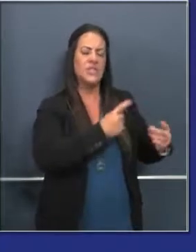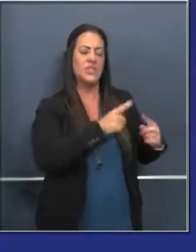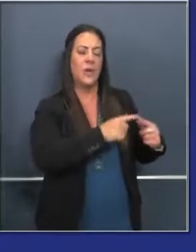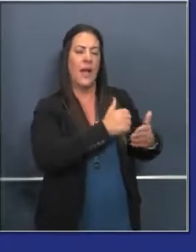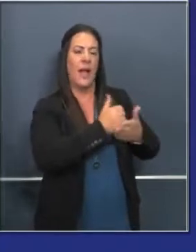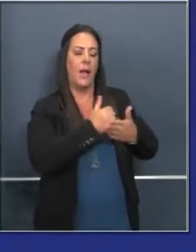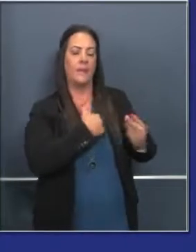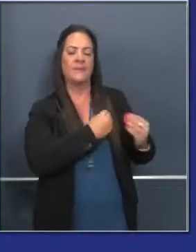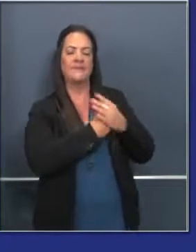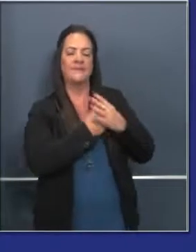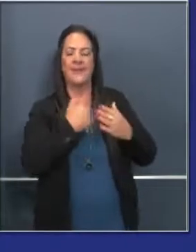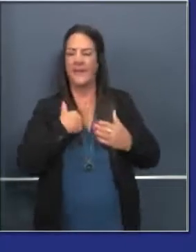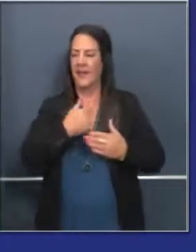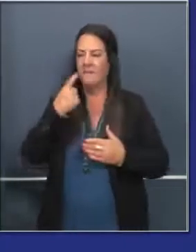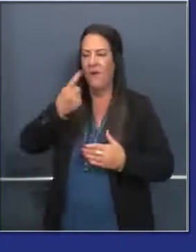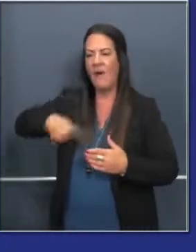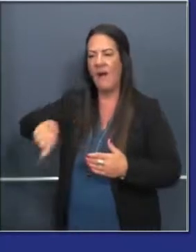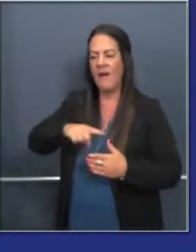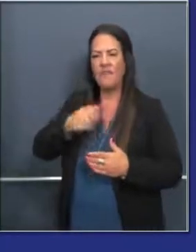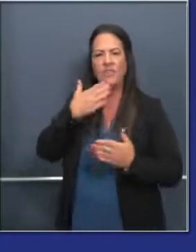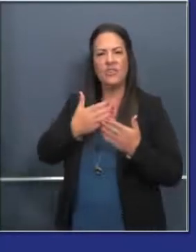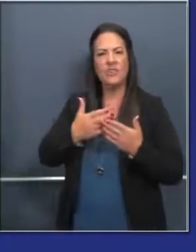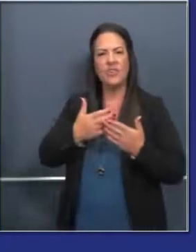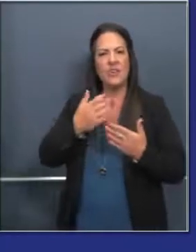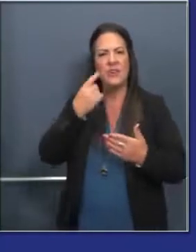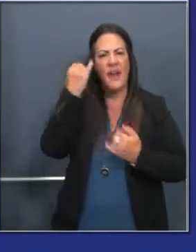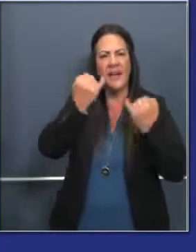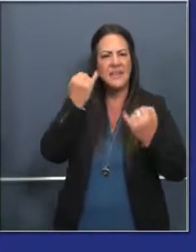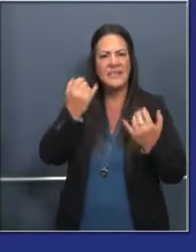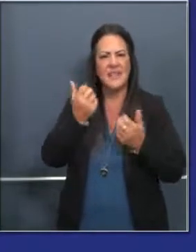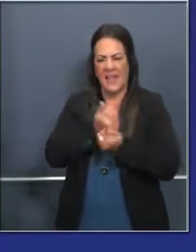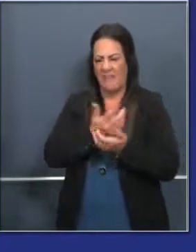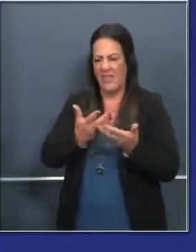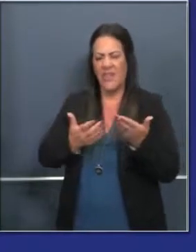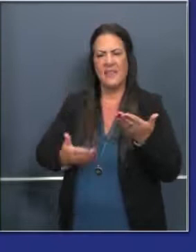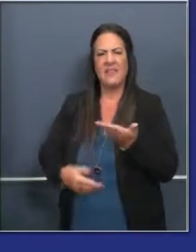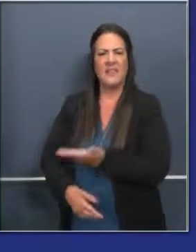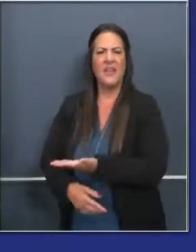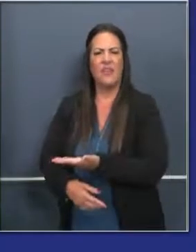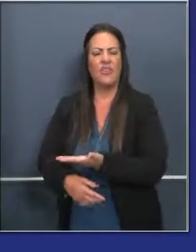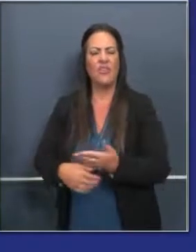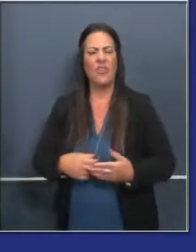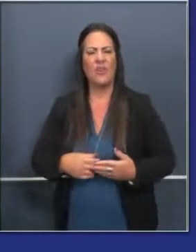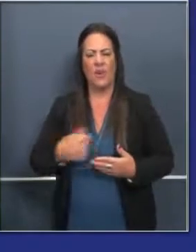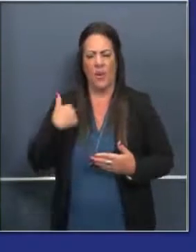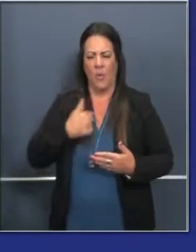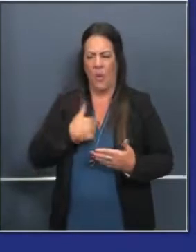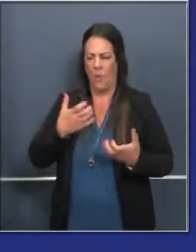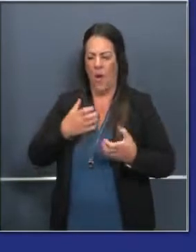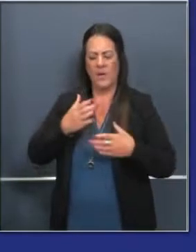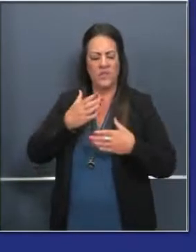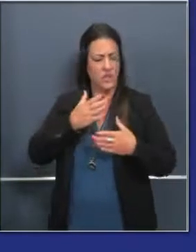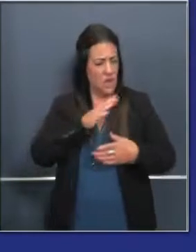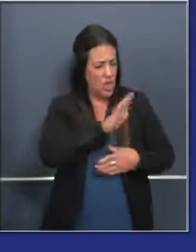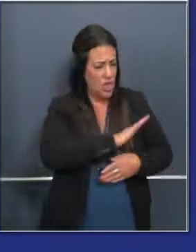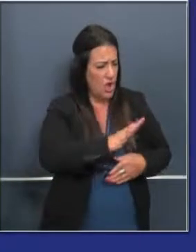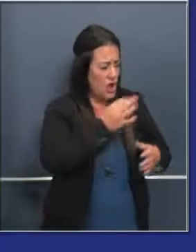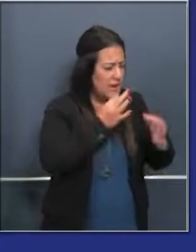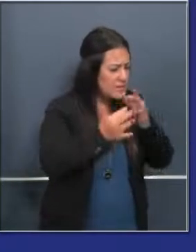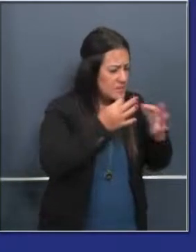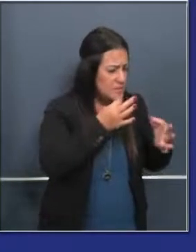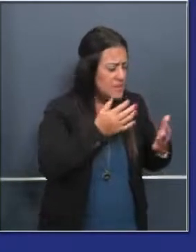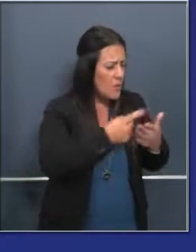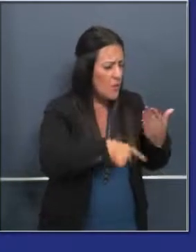more mischievous reasons, more of an ideological argument or frame. We want to put all this out there, and we